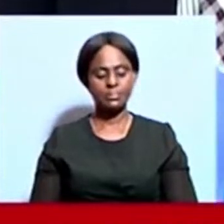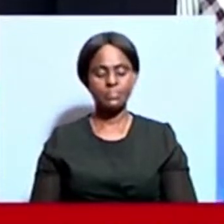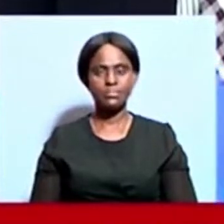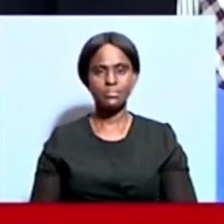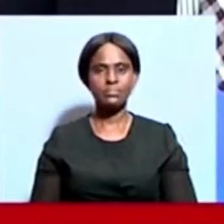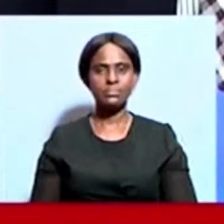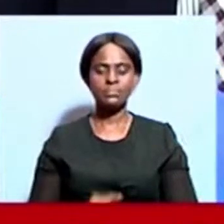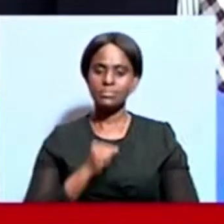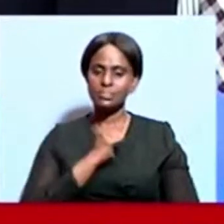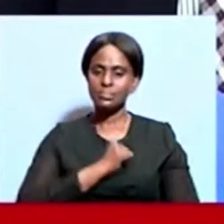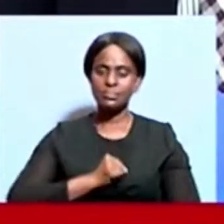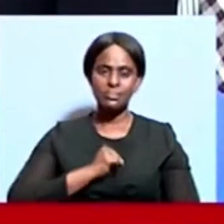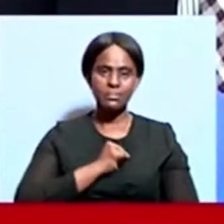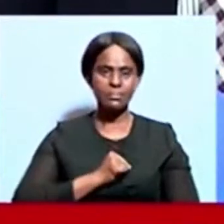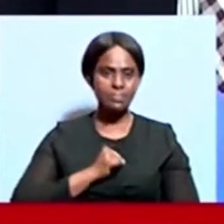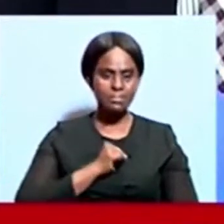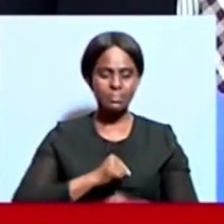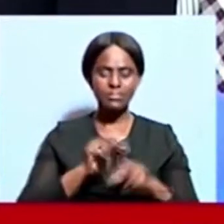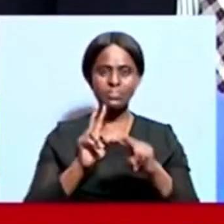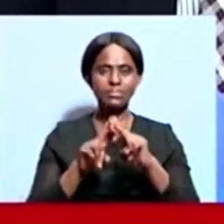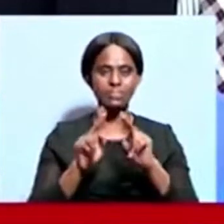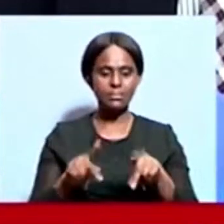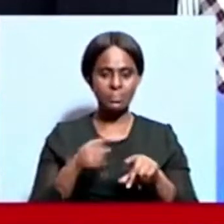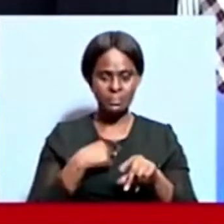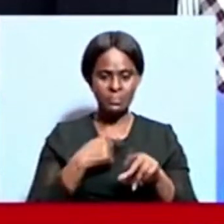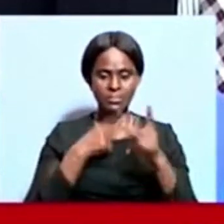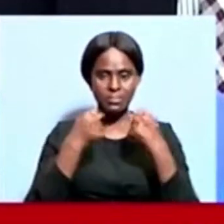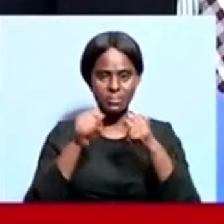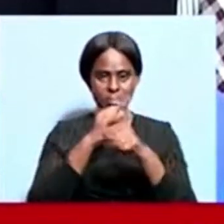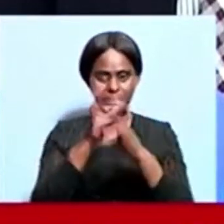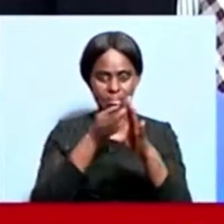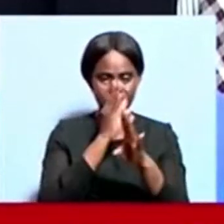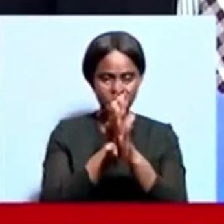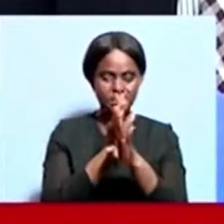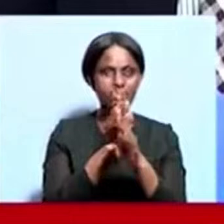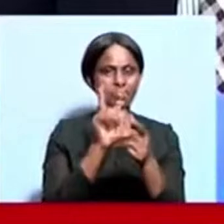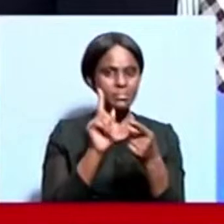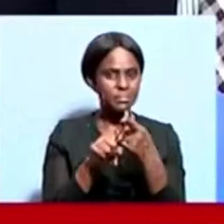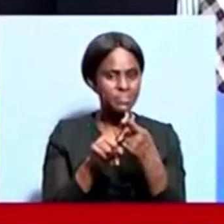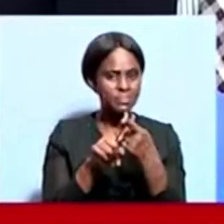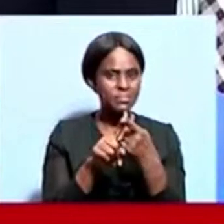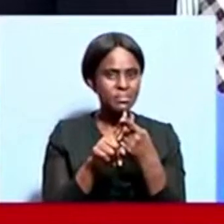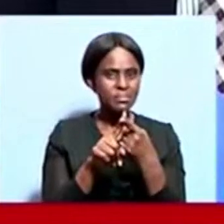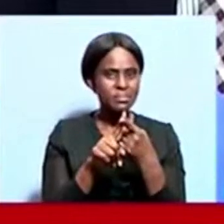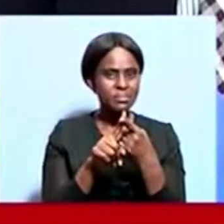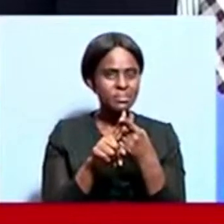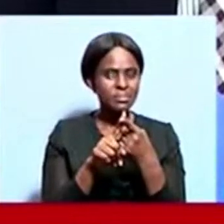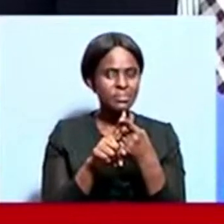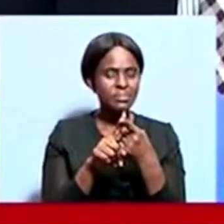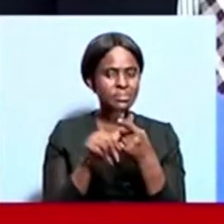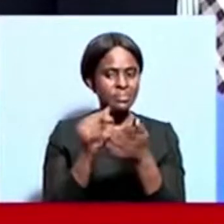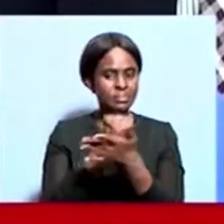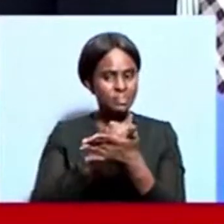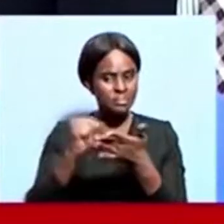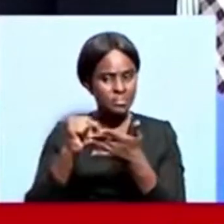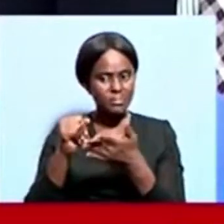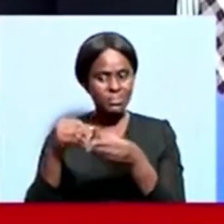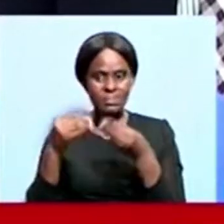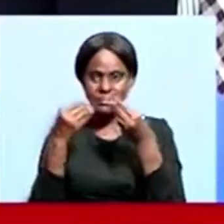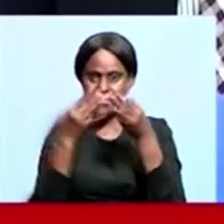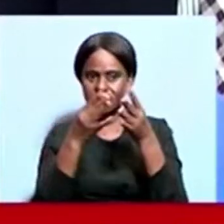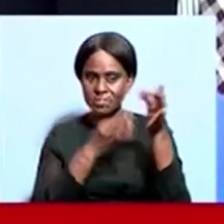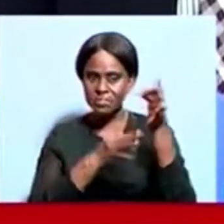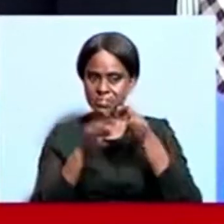I beg your pardon, Chair. I'm trying to relate it to the statement where we gave to say that